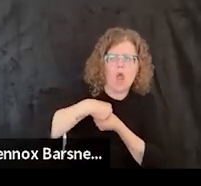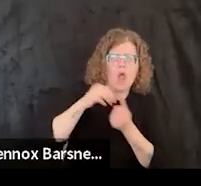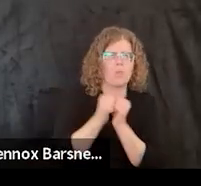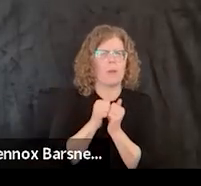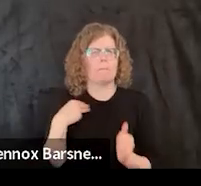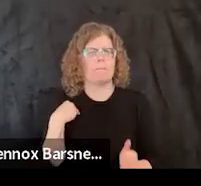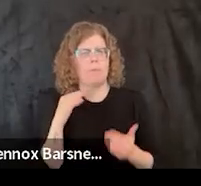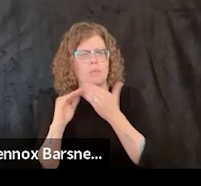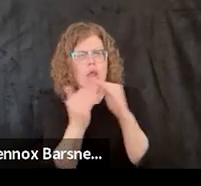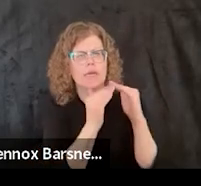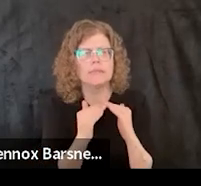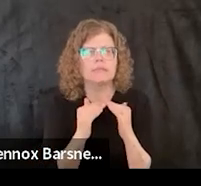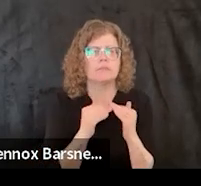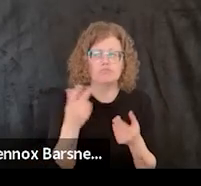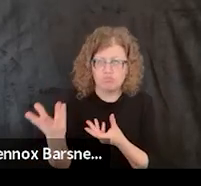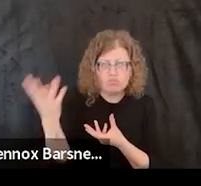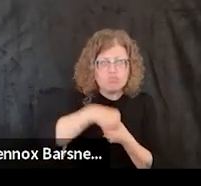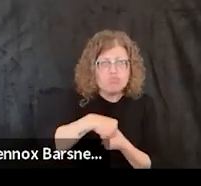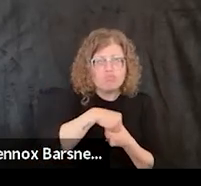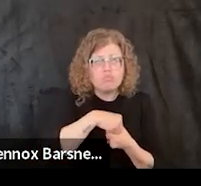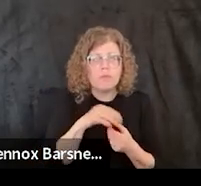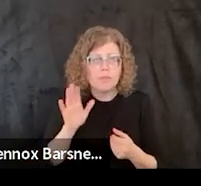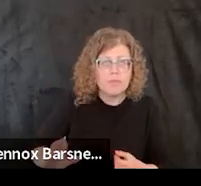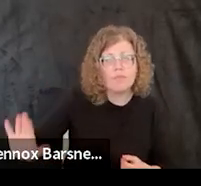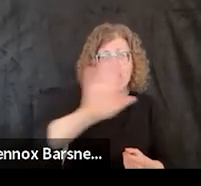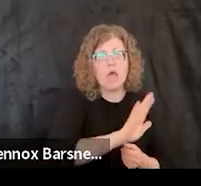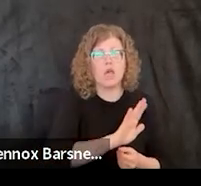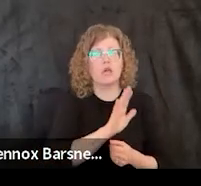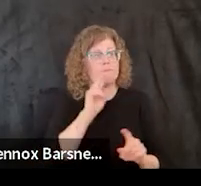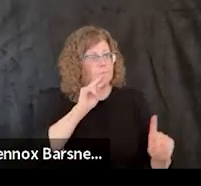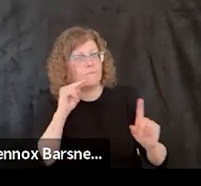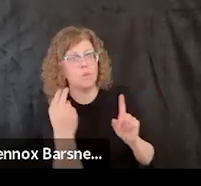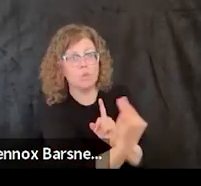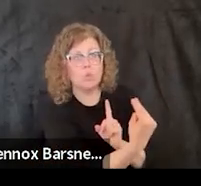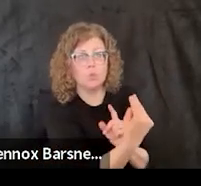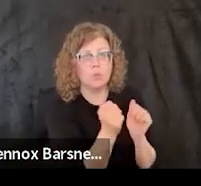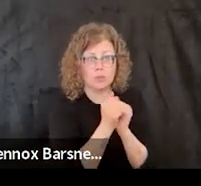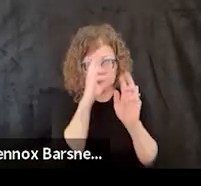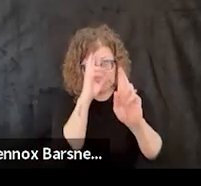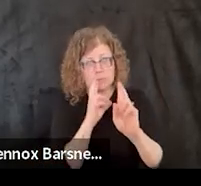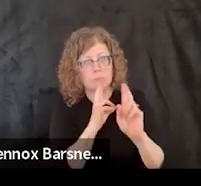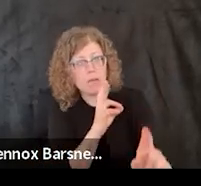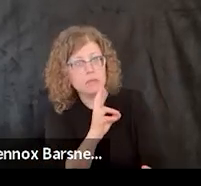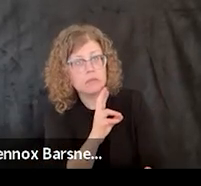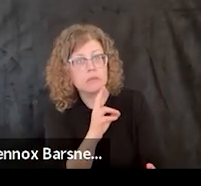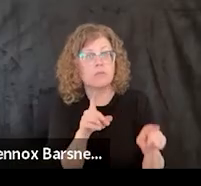respecting those perspectives in a meaningful way? And are those involved being equitably compensated?